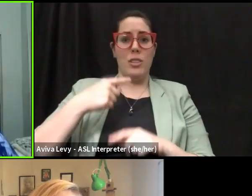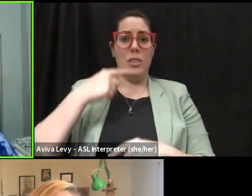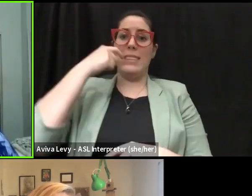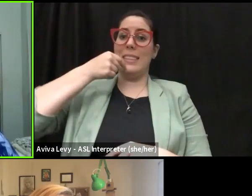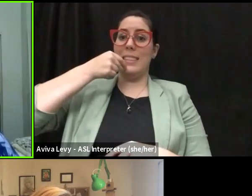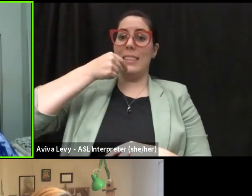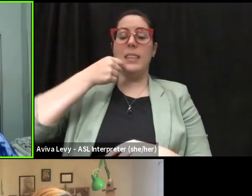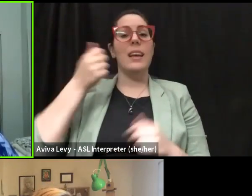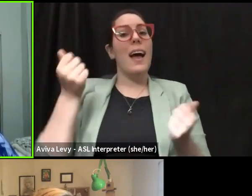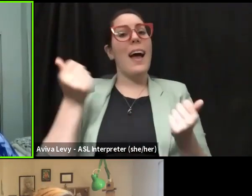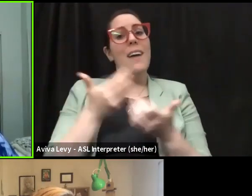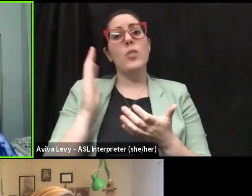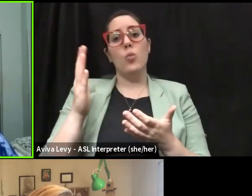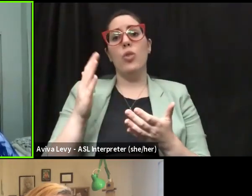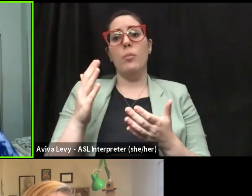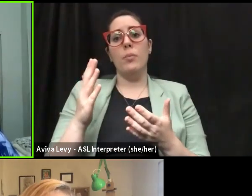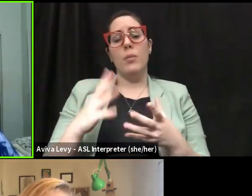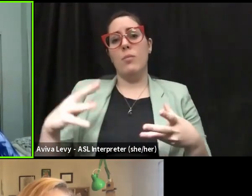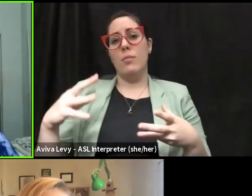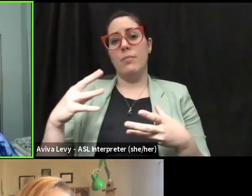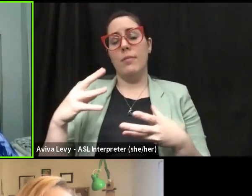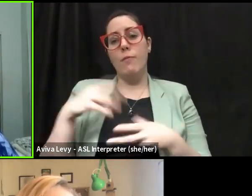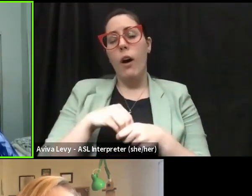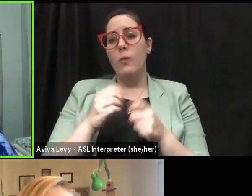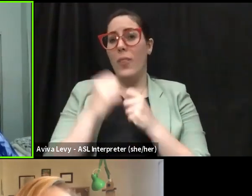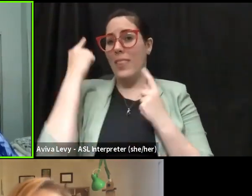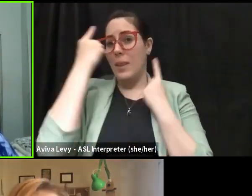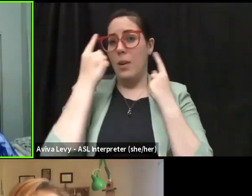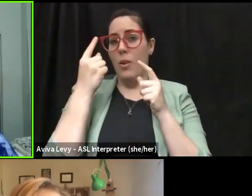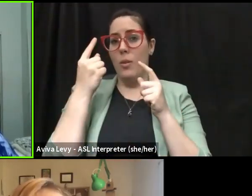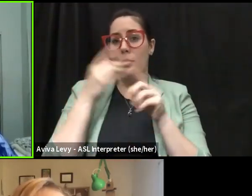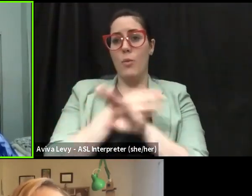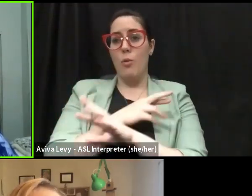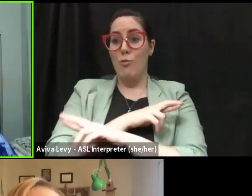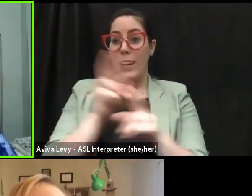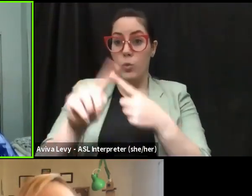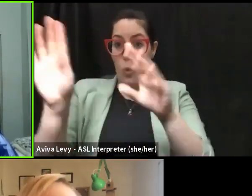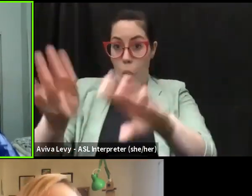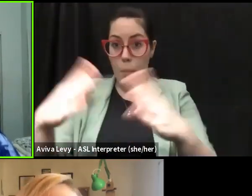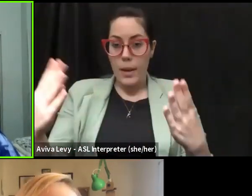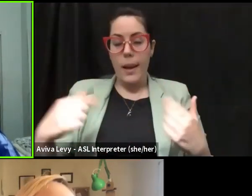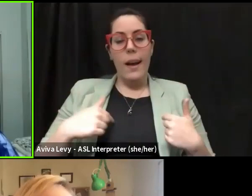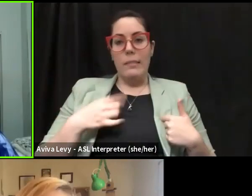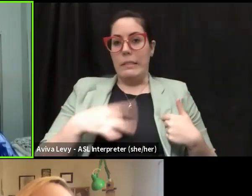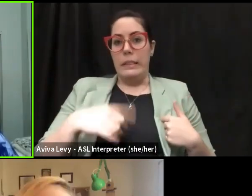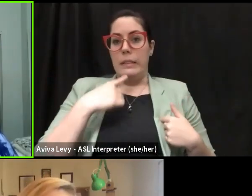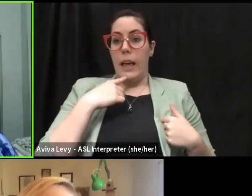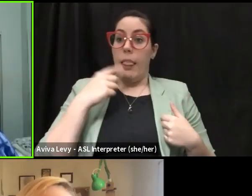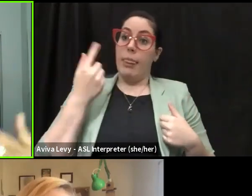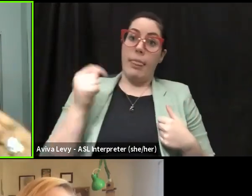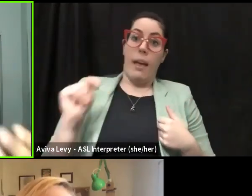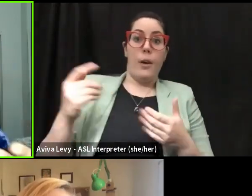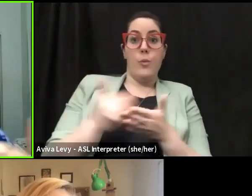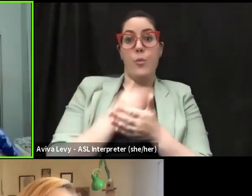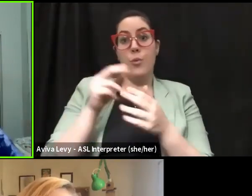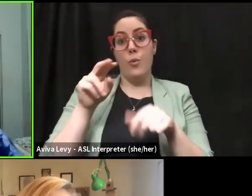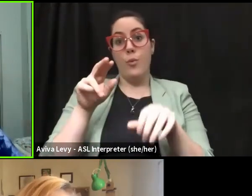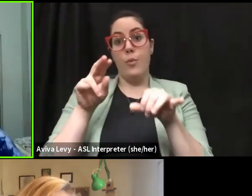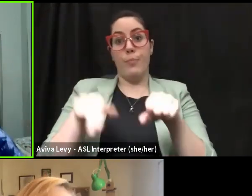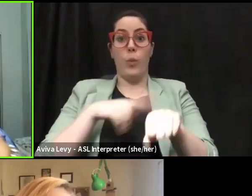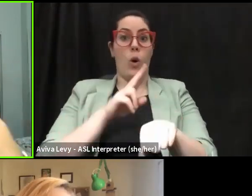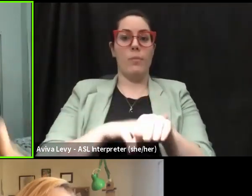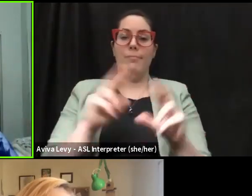us to do our craft. I don't like saying the new normal. I think it's a progression.